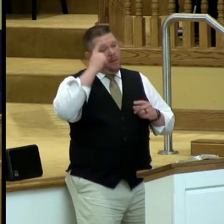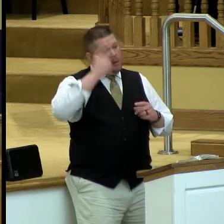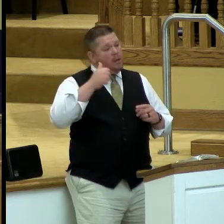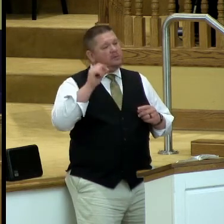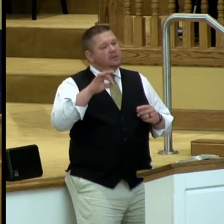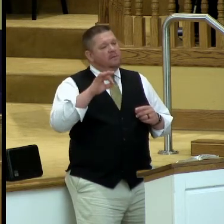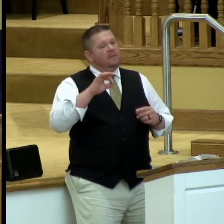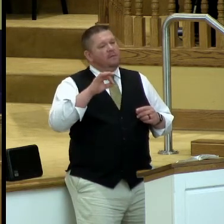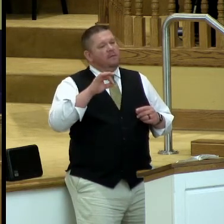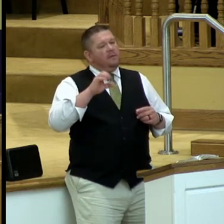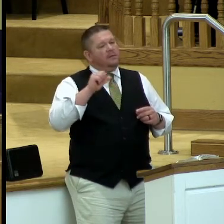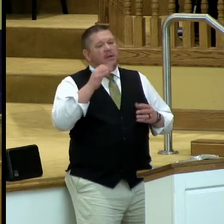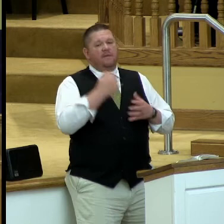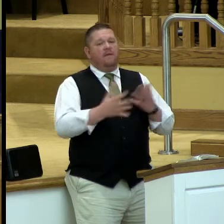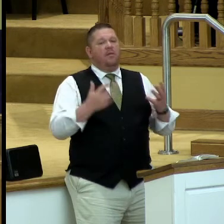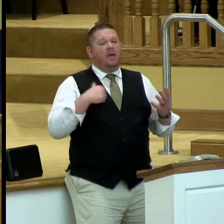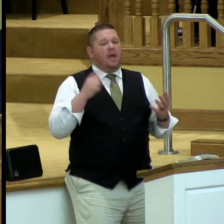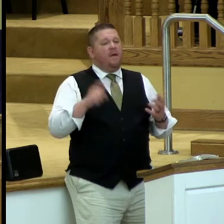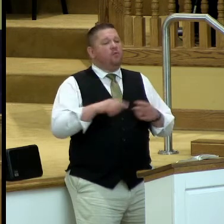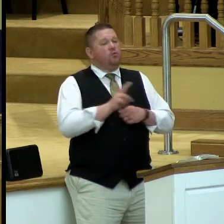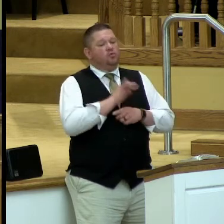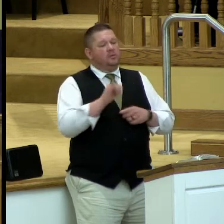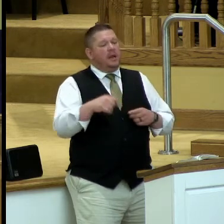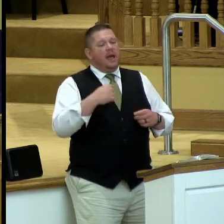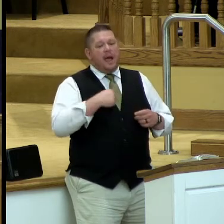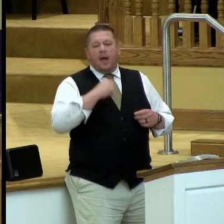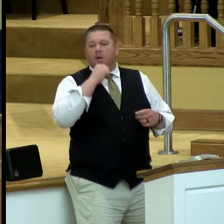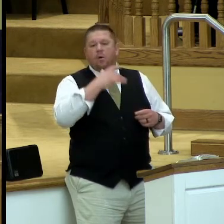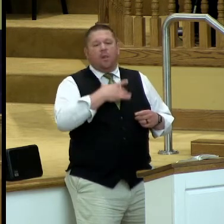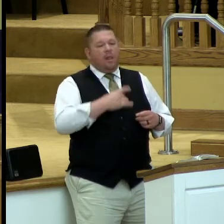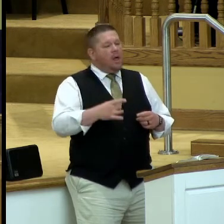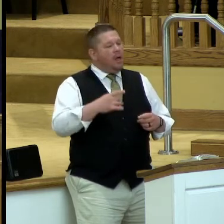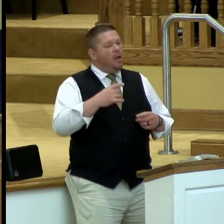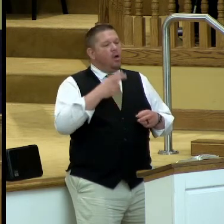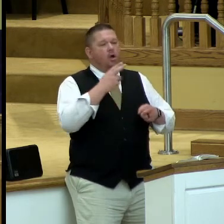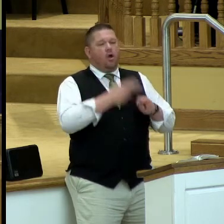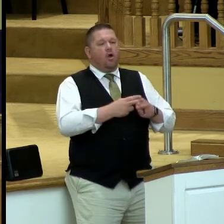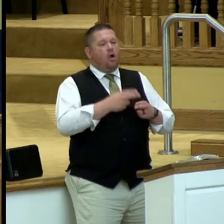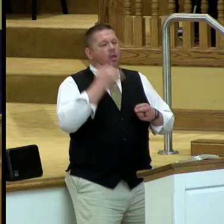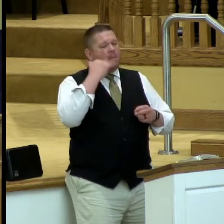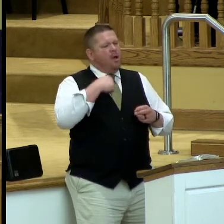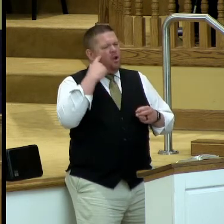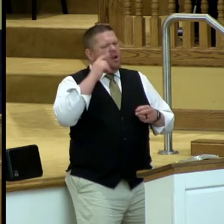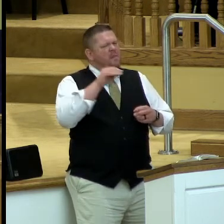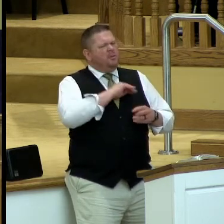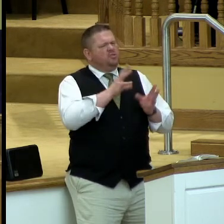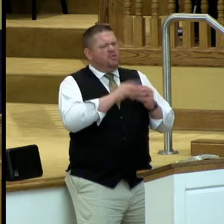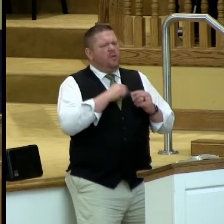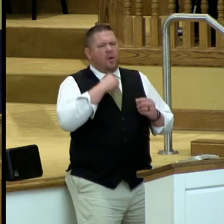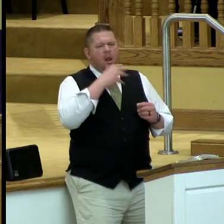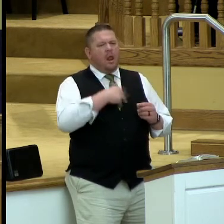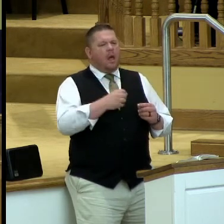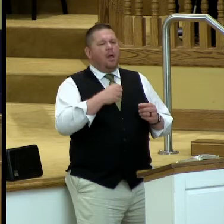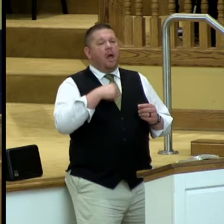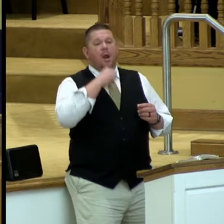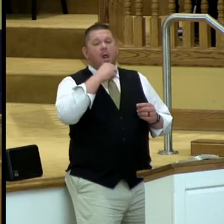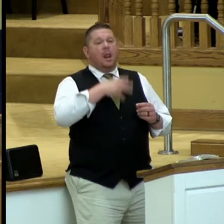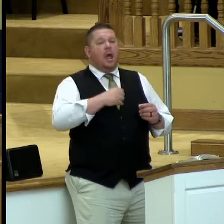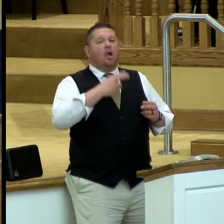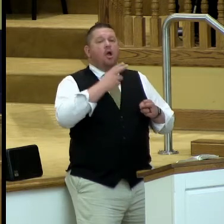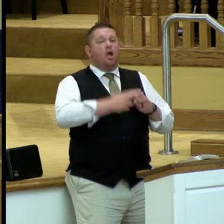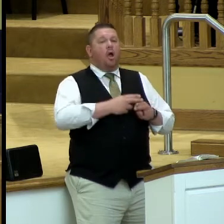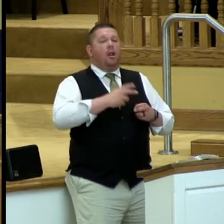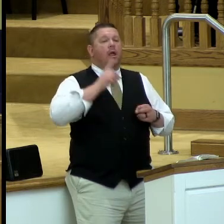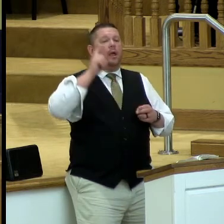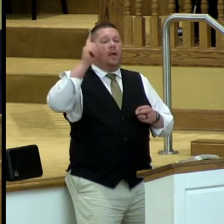because of the sake of everything, I have to use it. I don't like calling him, I heard this at a missions conference, I don't